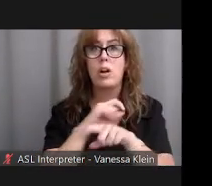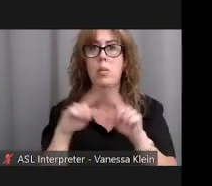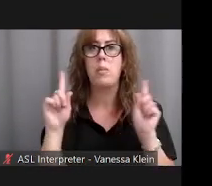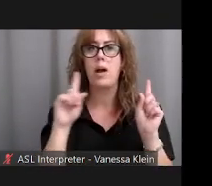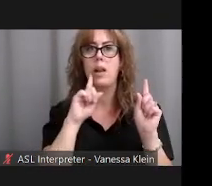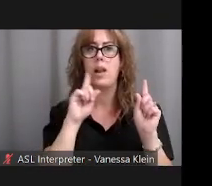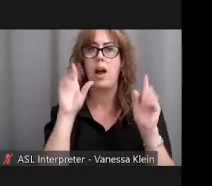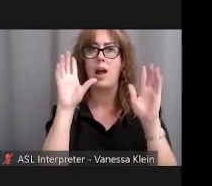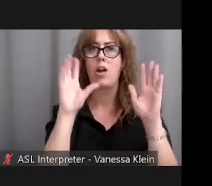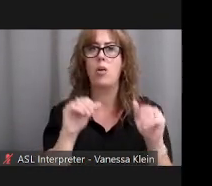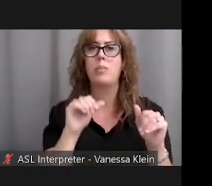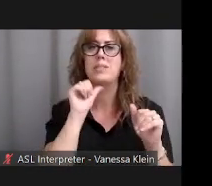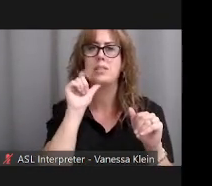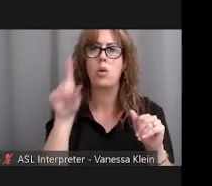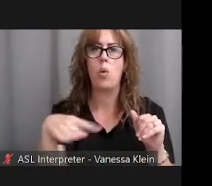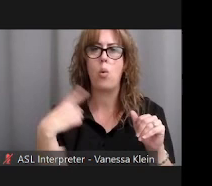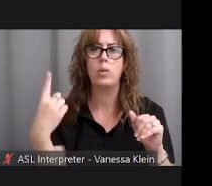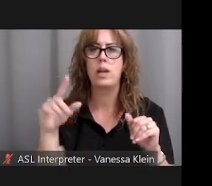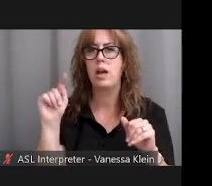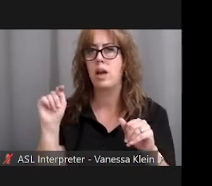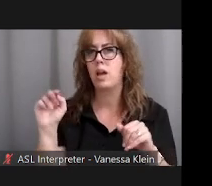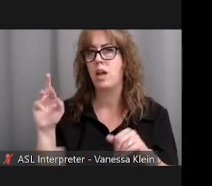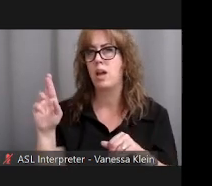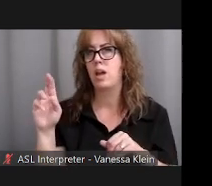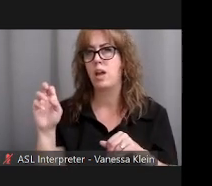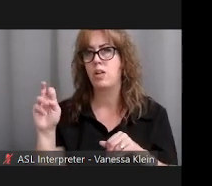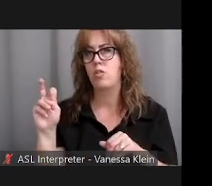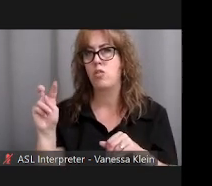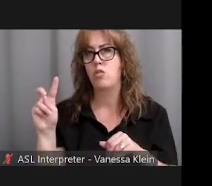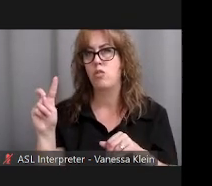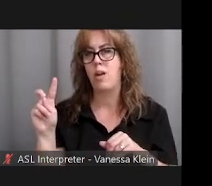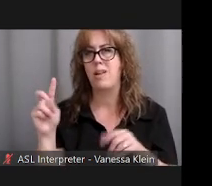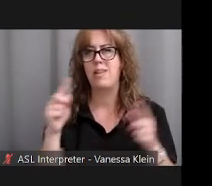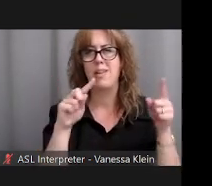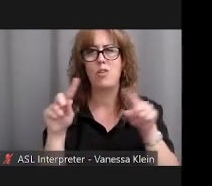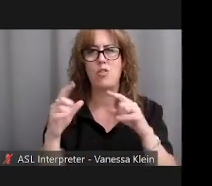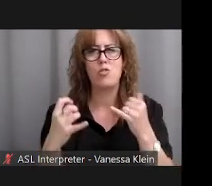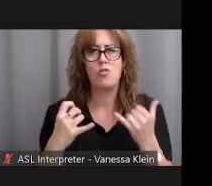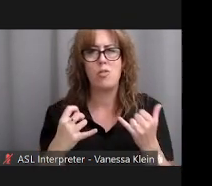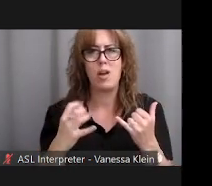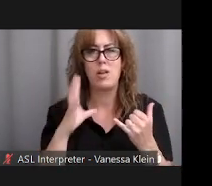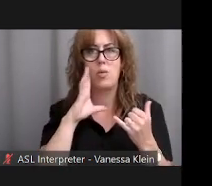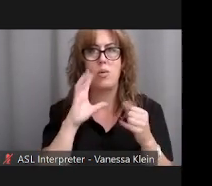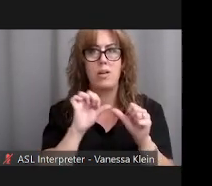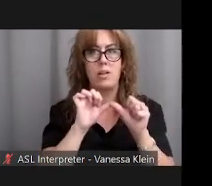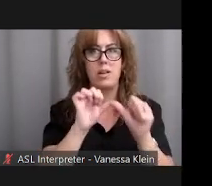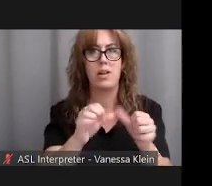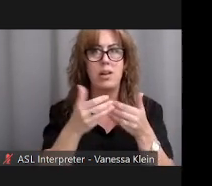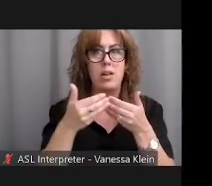than a trend, and that the works themselves stay